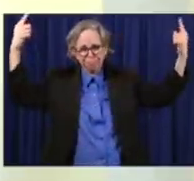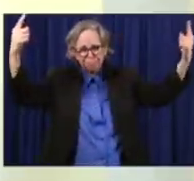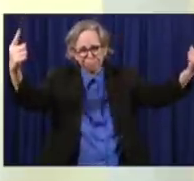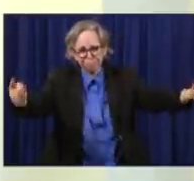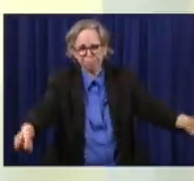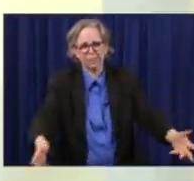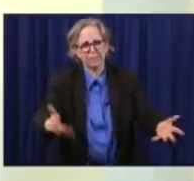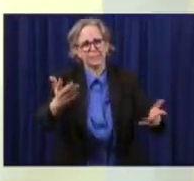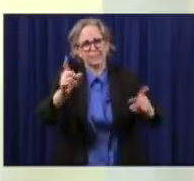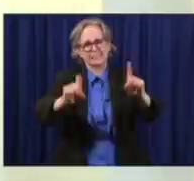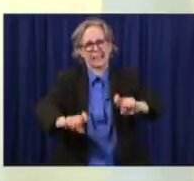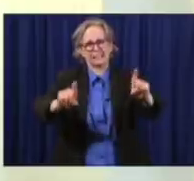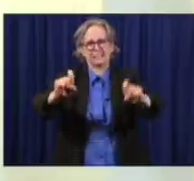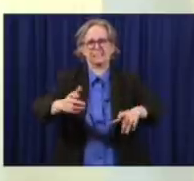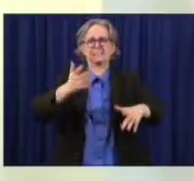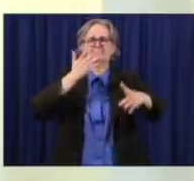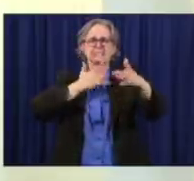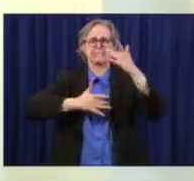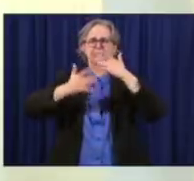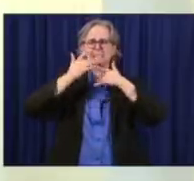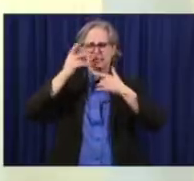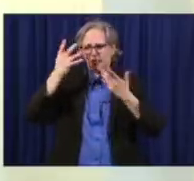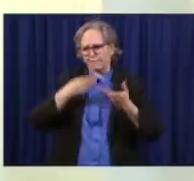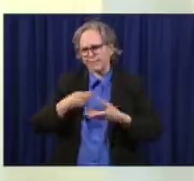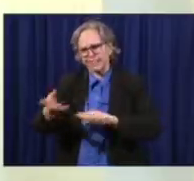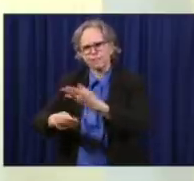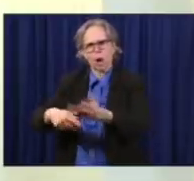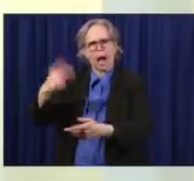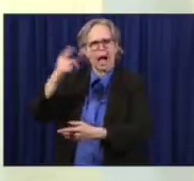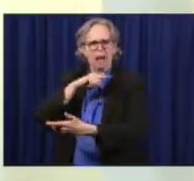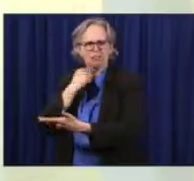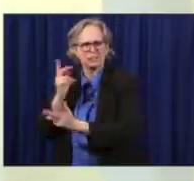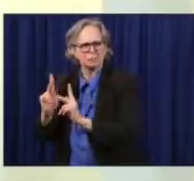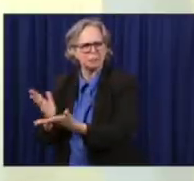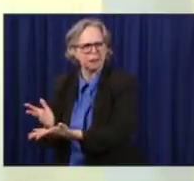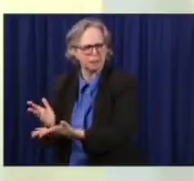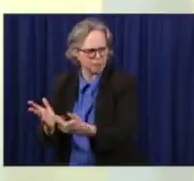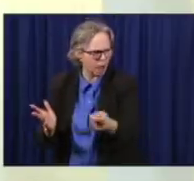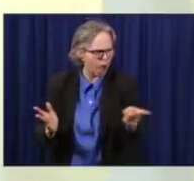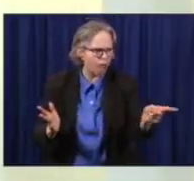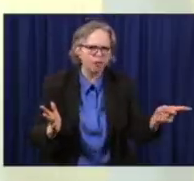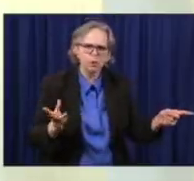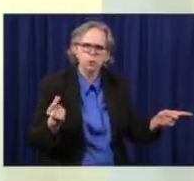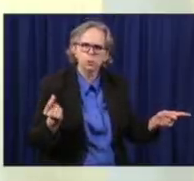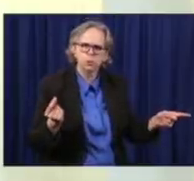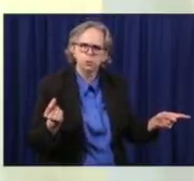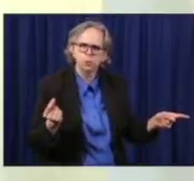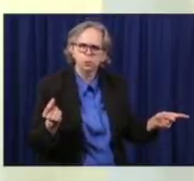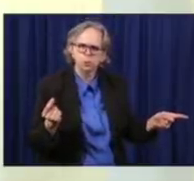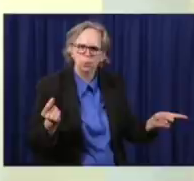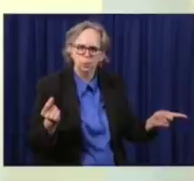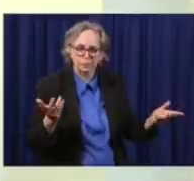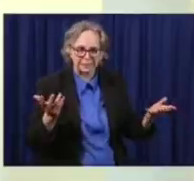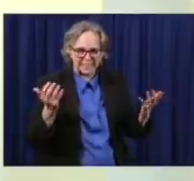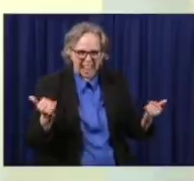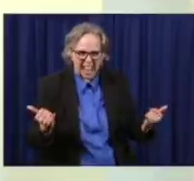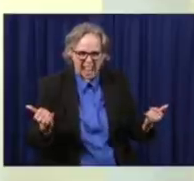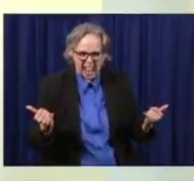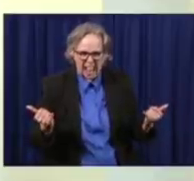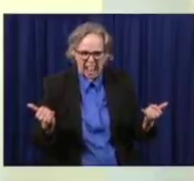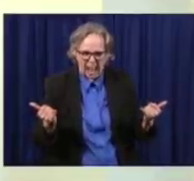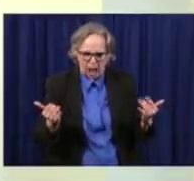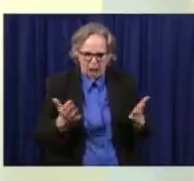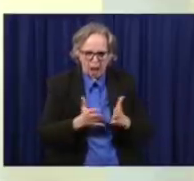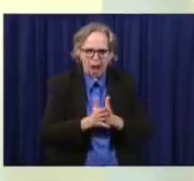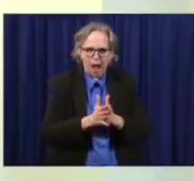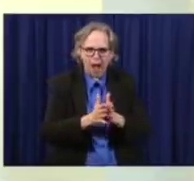folks, and getting that capacity statewide in a really egalitarian way. But still,